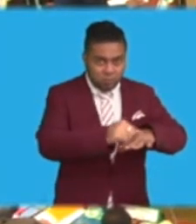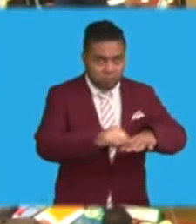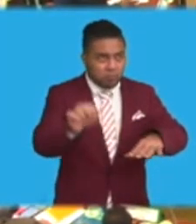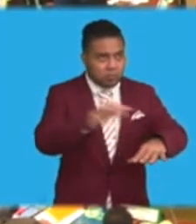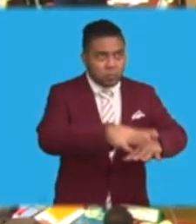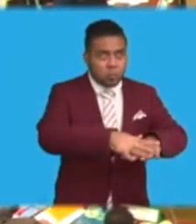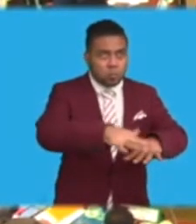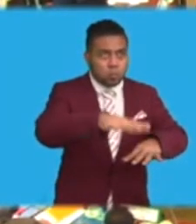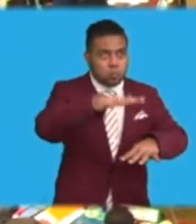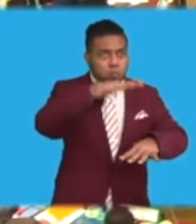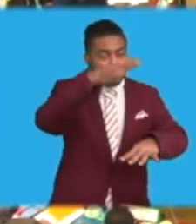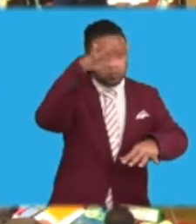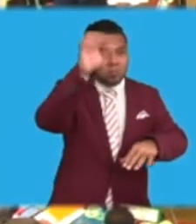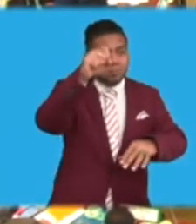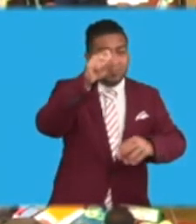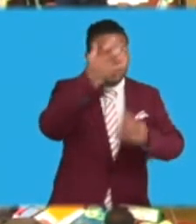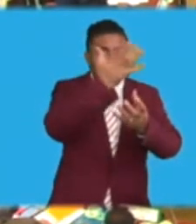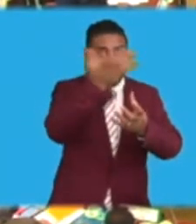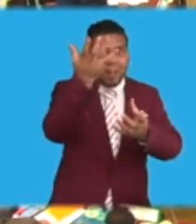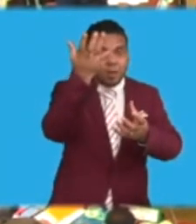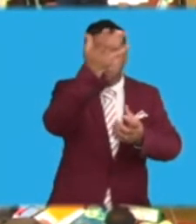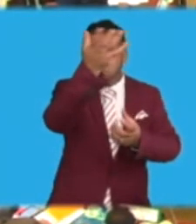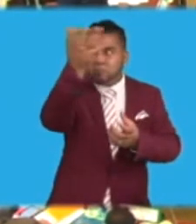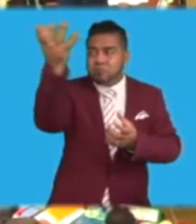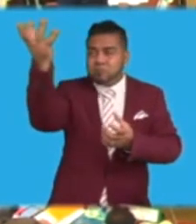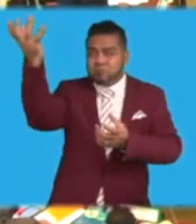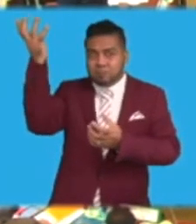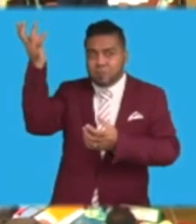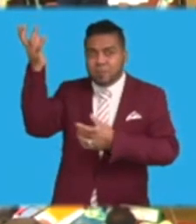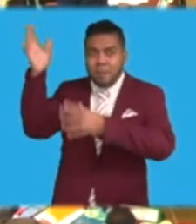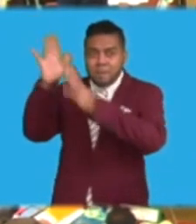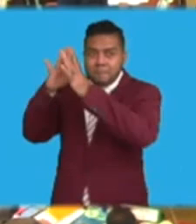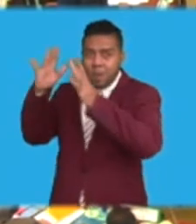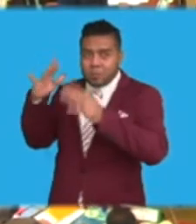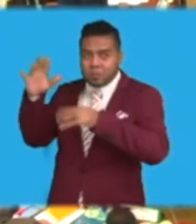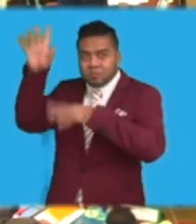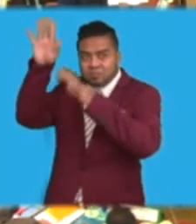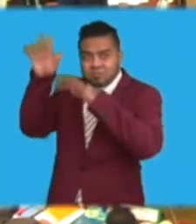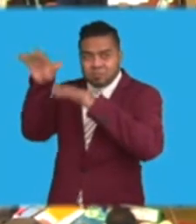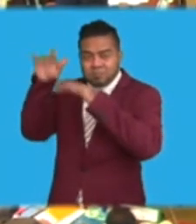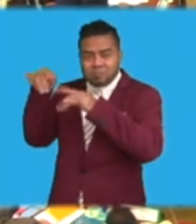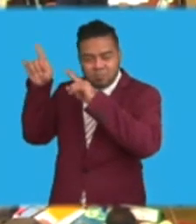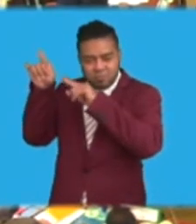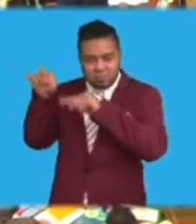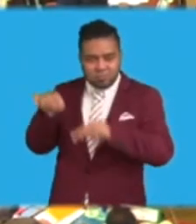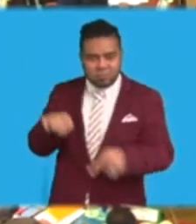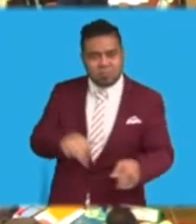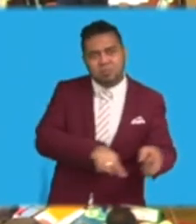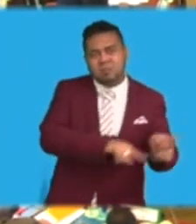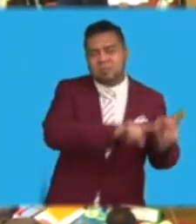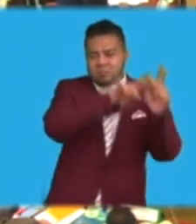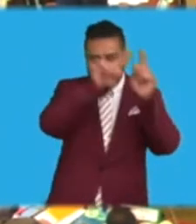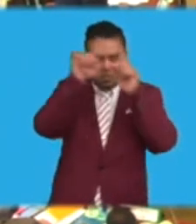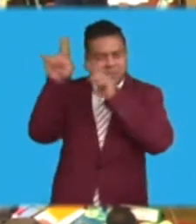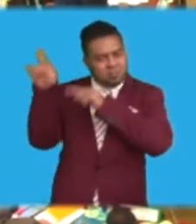snow. So, Madam Speaker, in a nutshell, what the scientists are saying is that the volume of water is same.